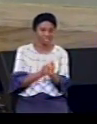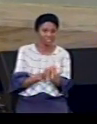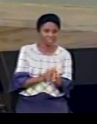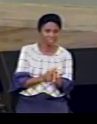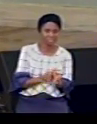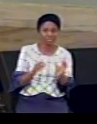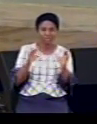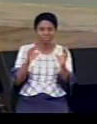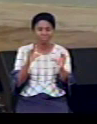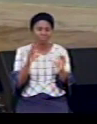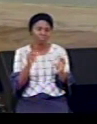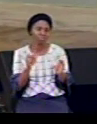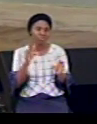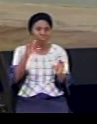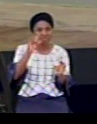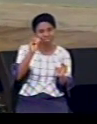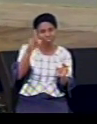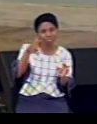Operation zero.